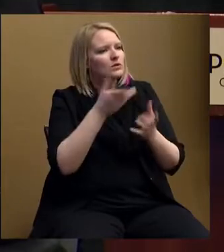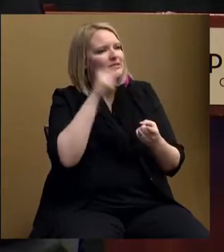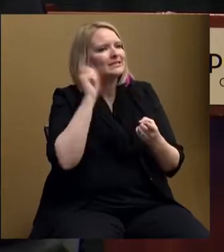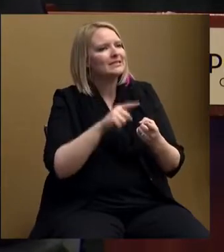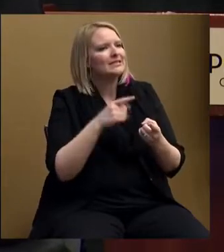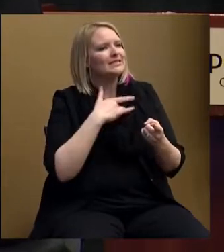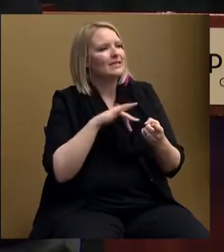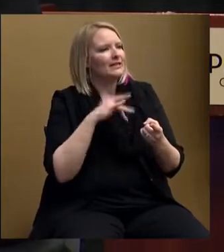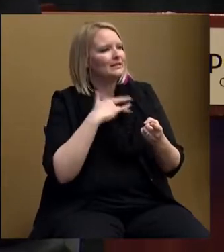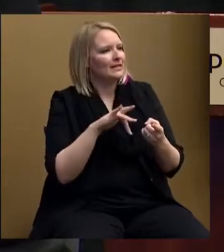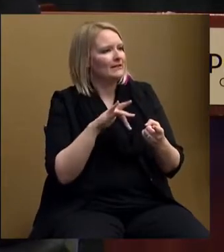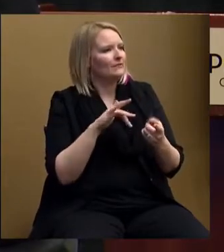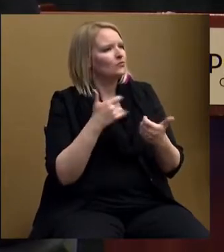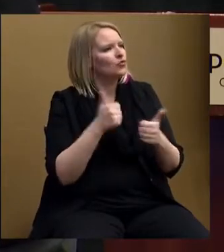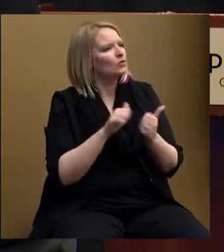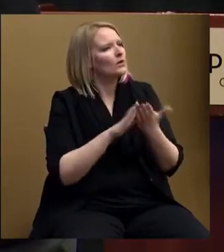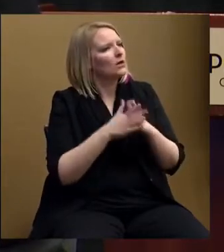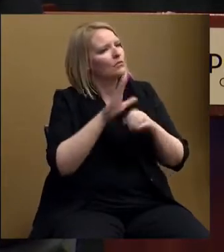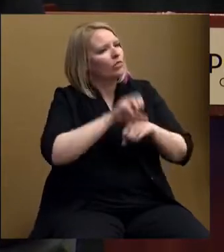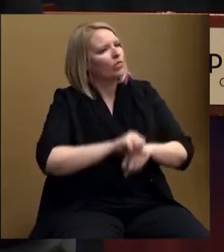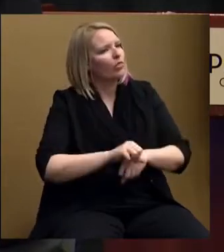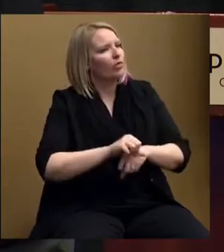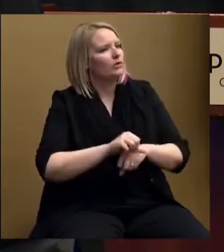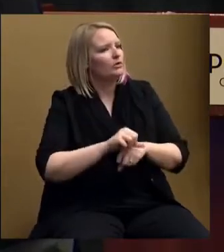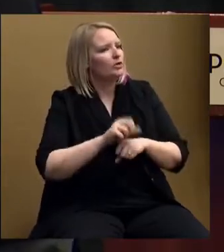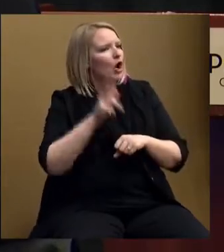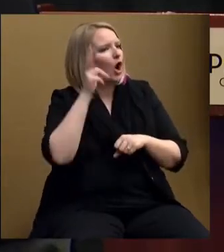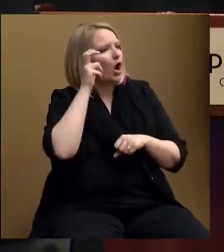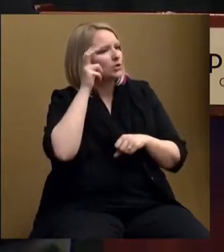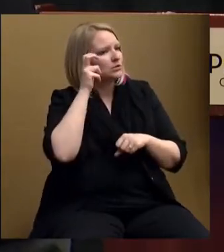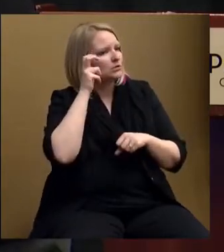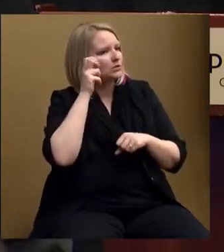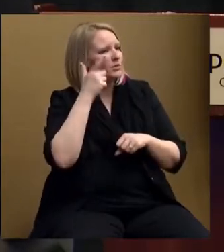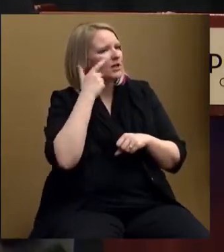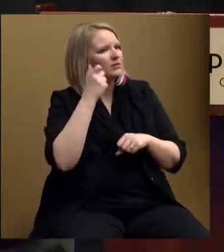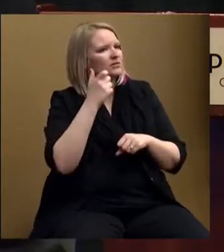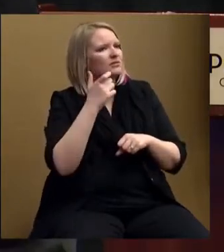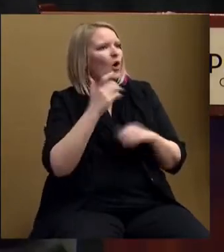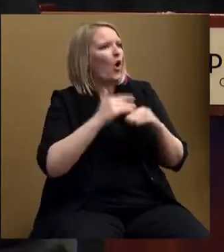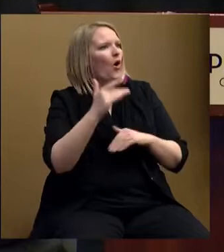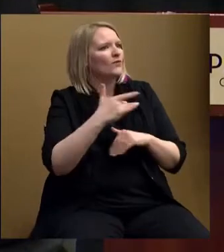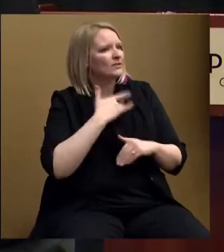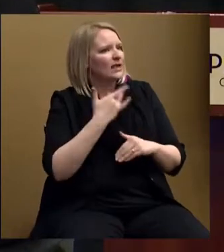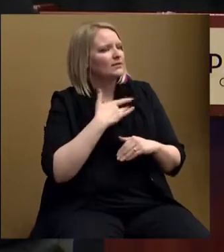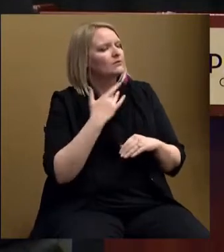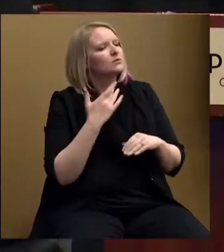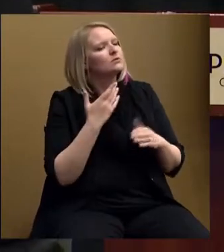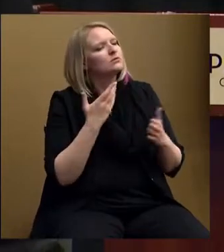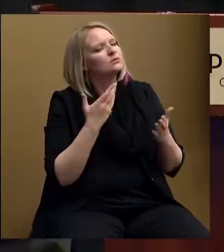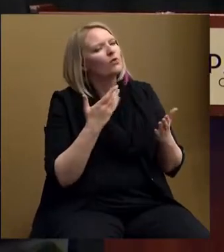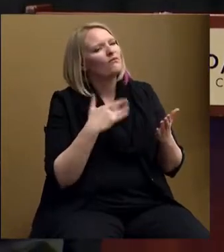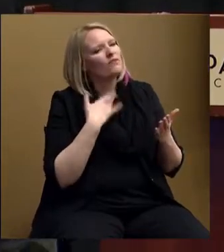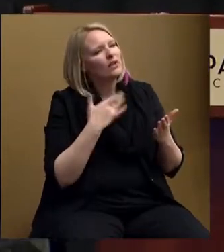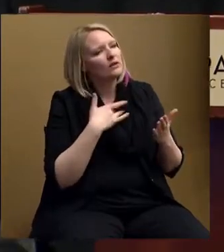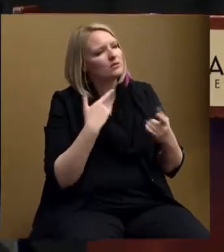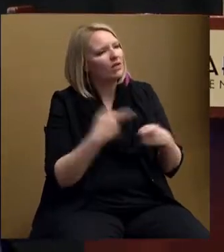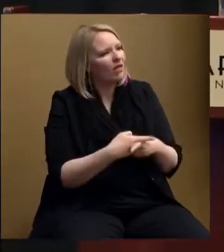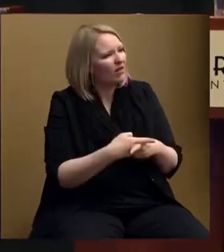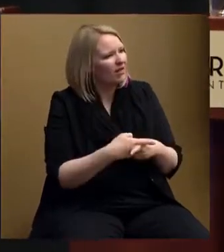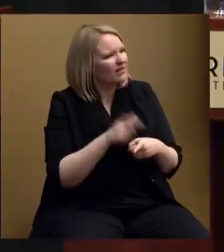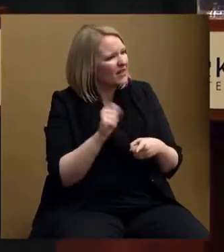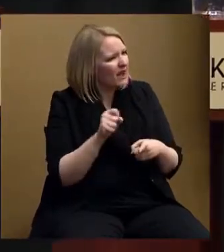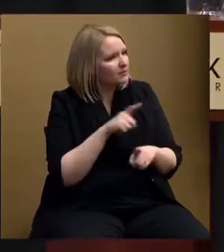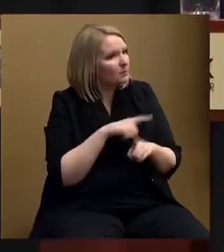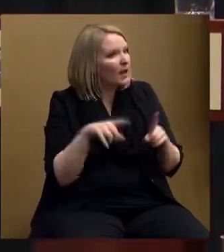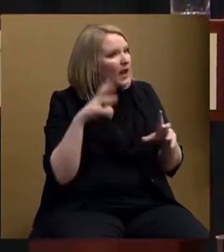desensitization to auditory oversensitivities. So I know that that may seem counterintuitive, but